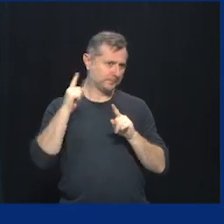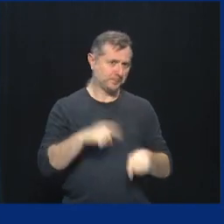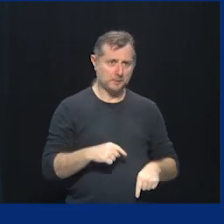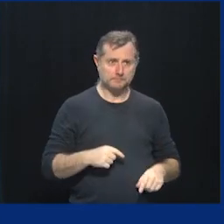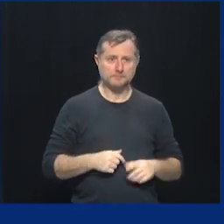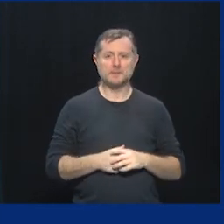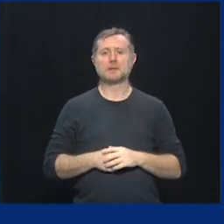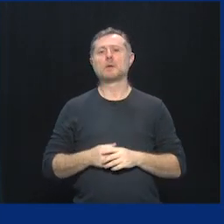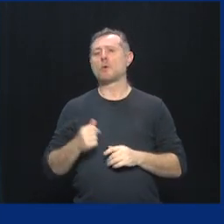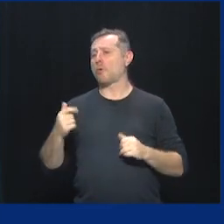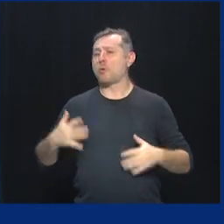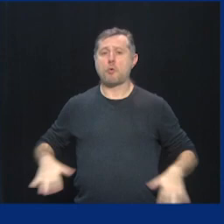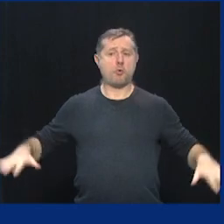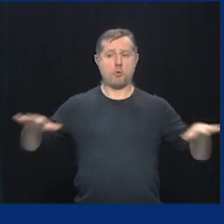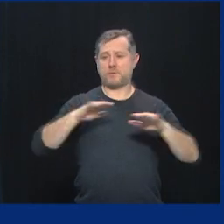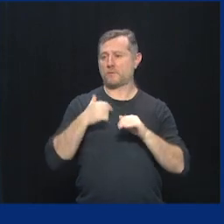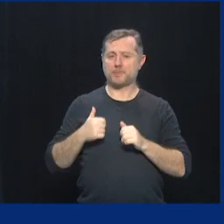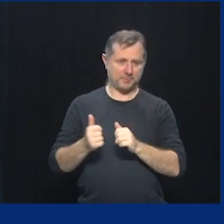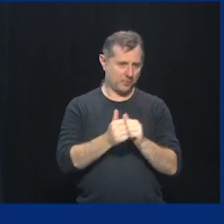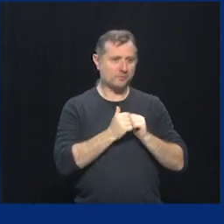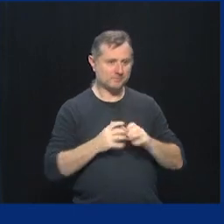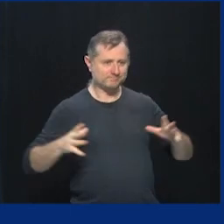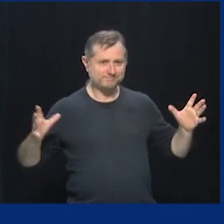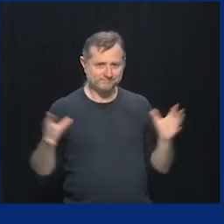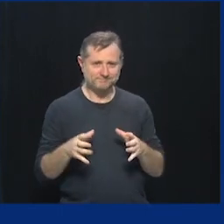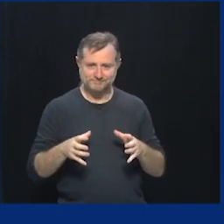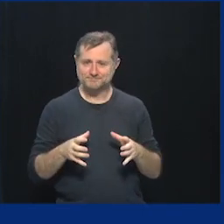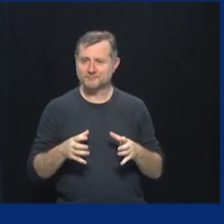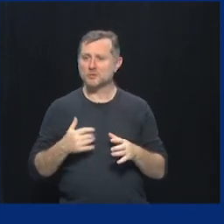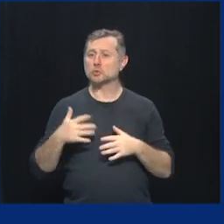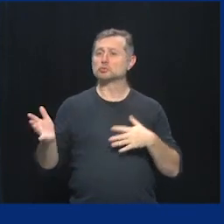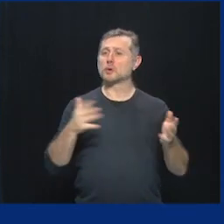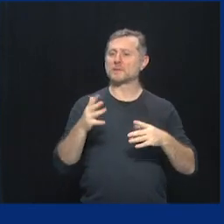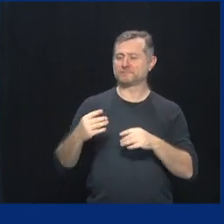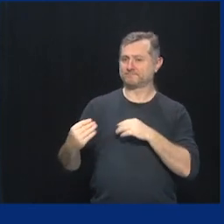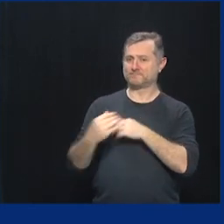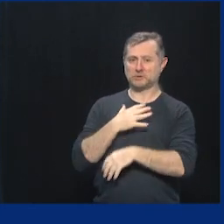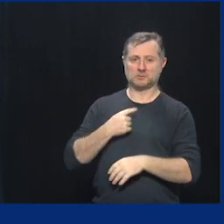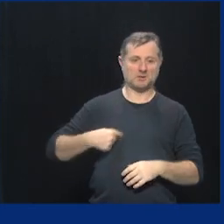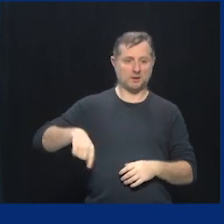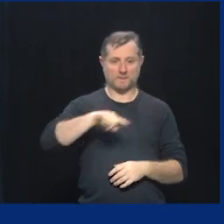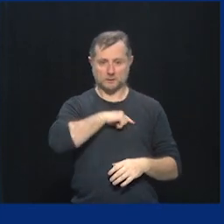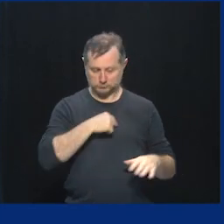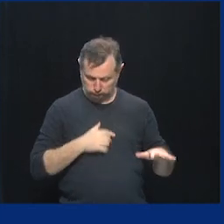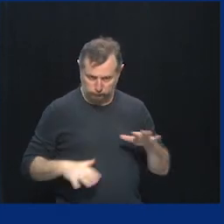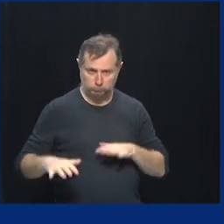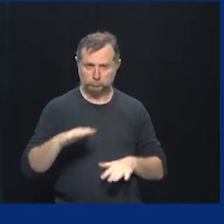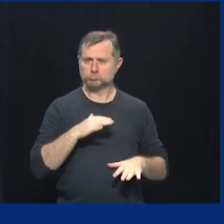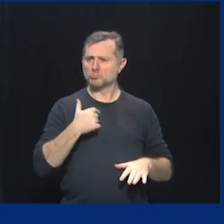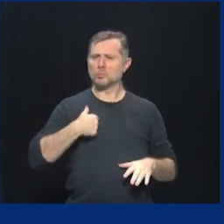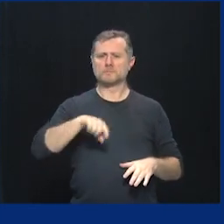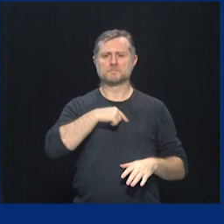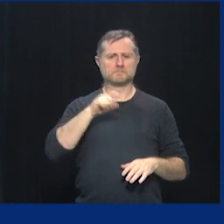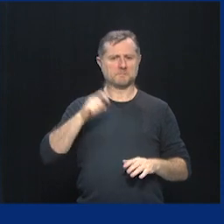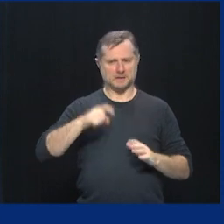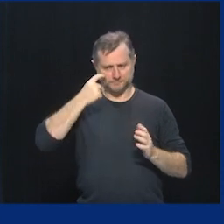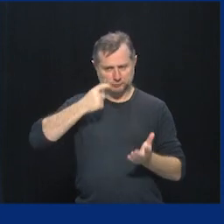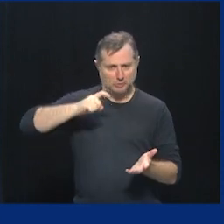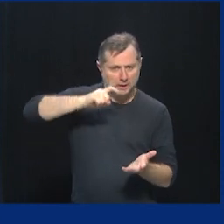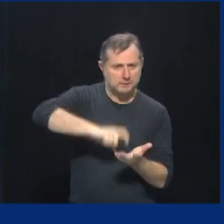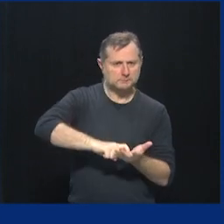this together. And storms affect all of us. But what we've got to recognize is the suddenness,